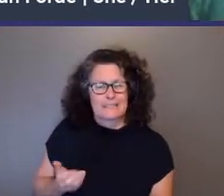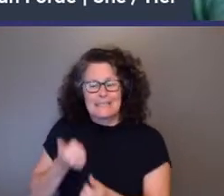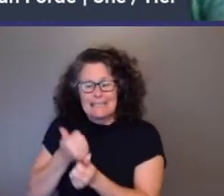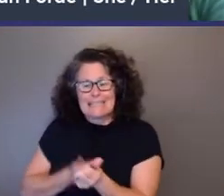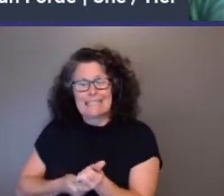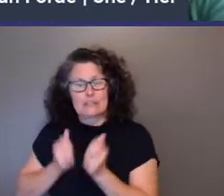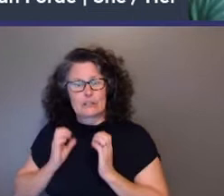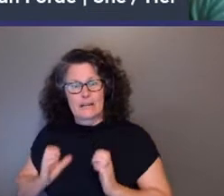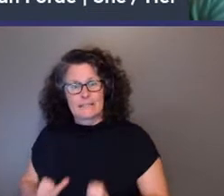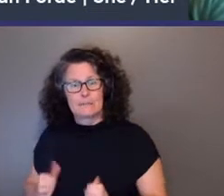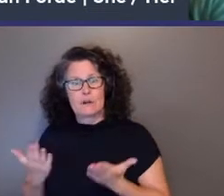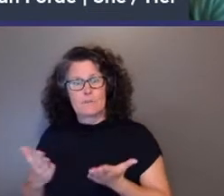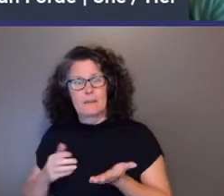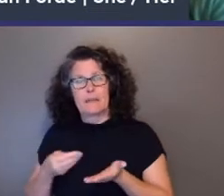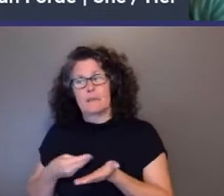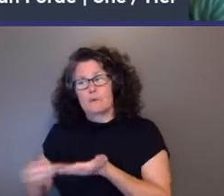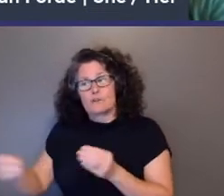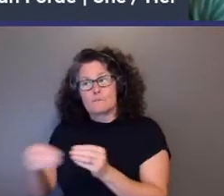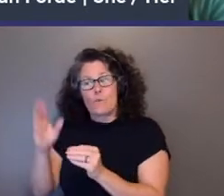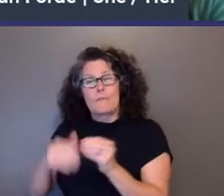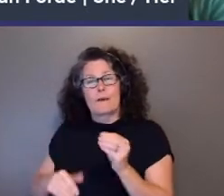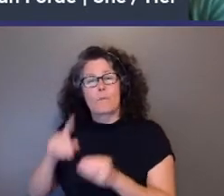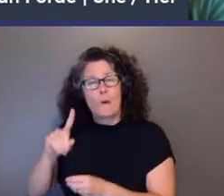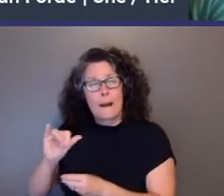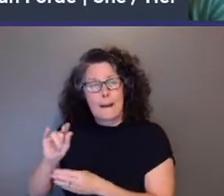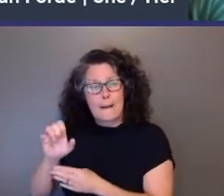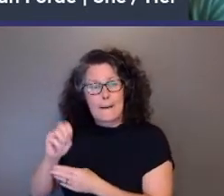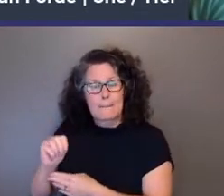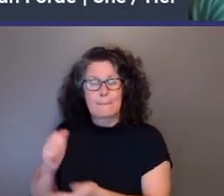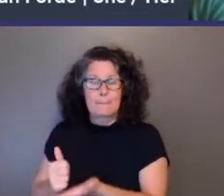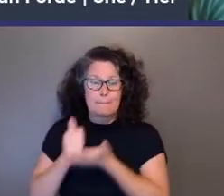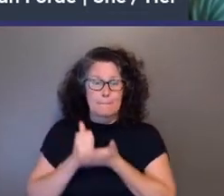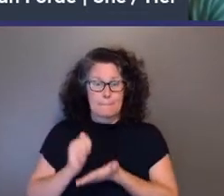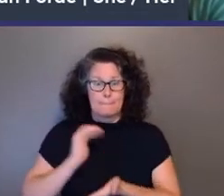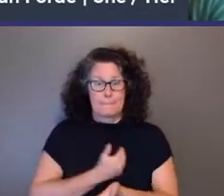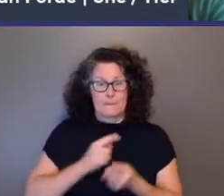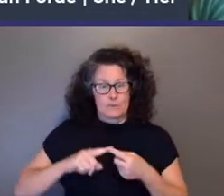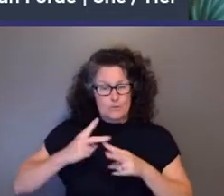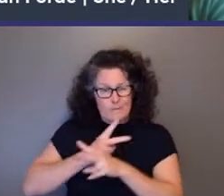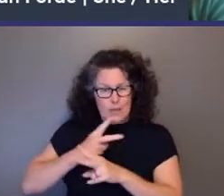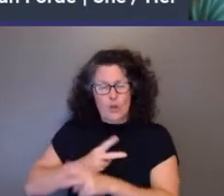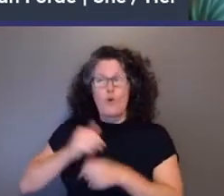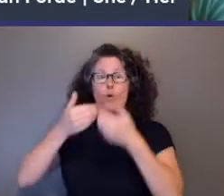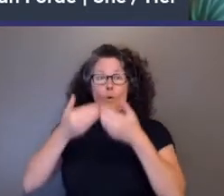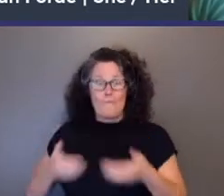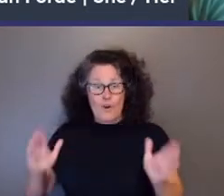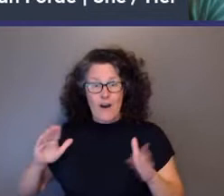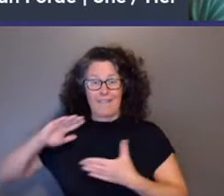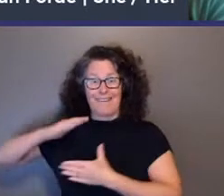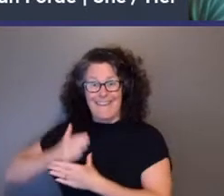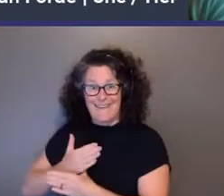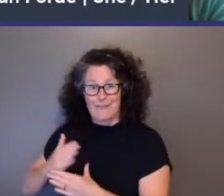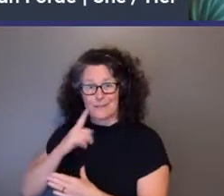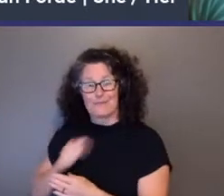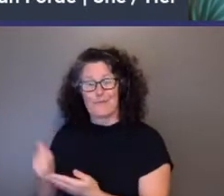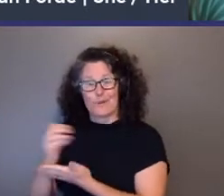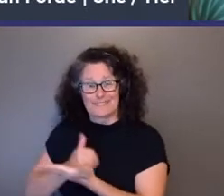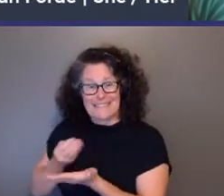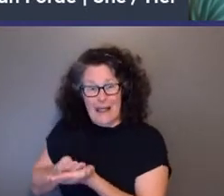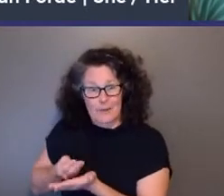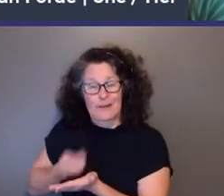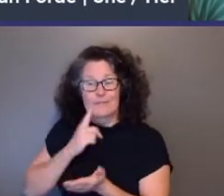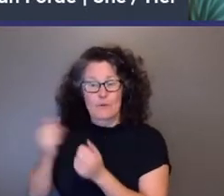customer may purchase more than one item. And how are we going to calculate the overall average of the salary for